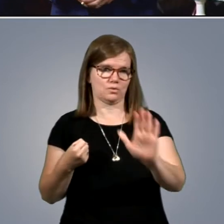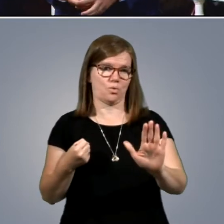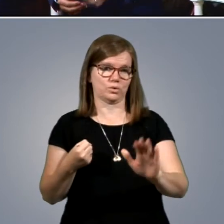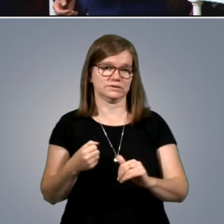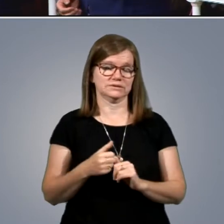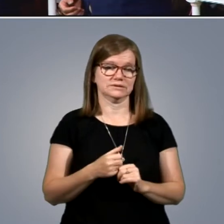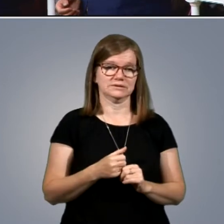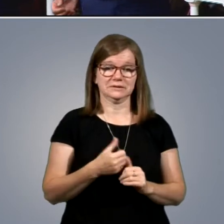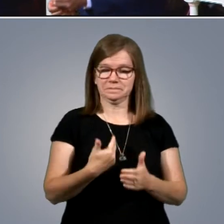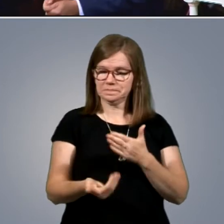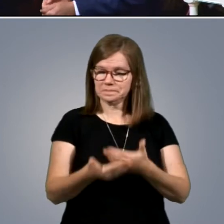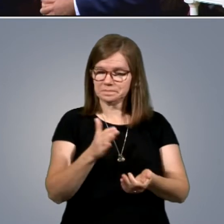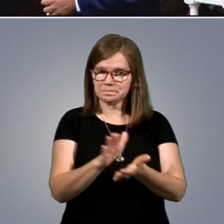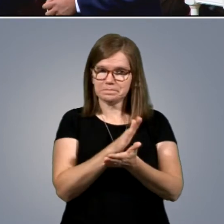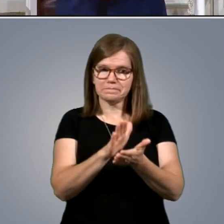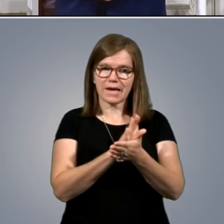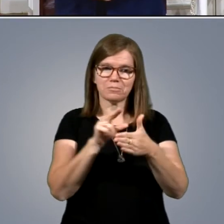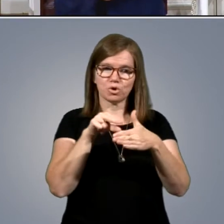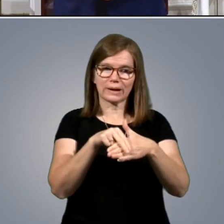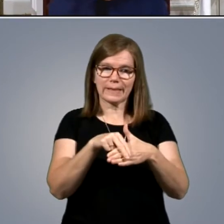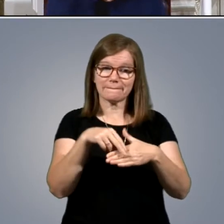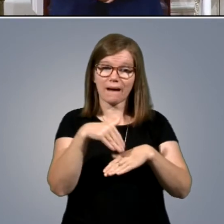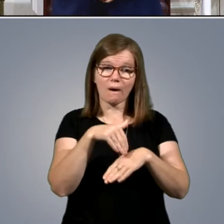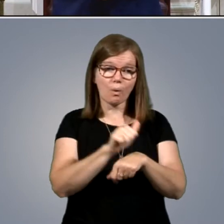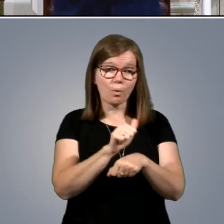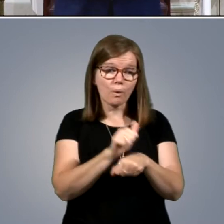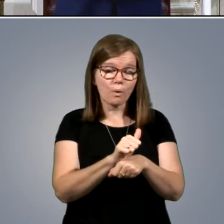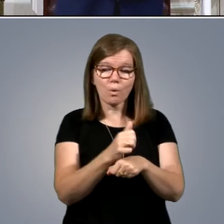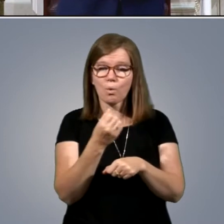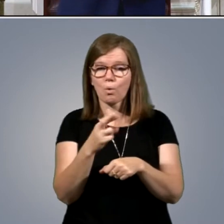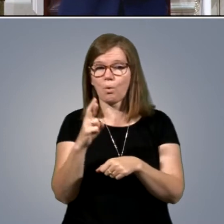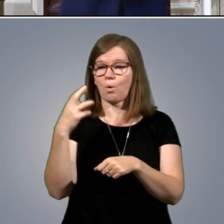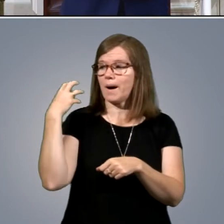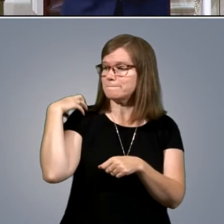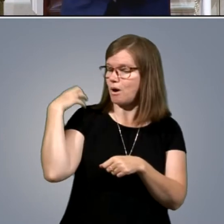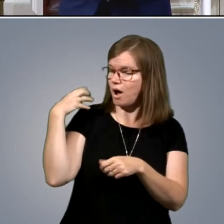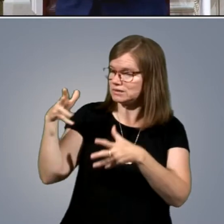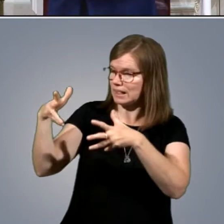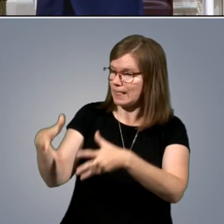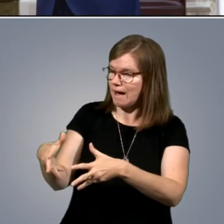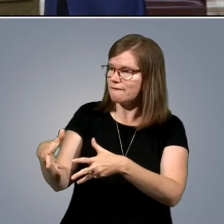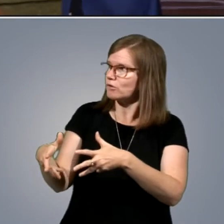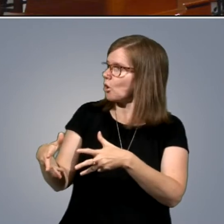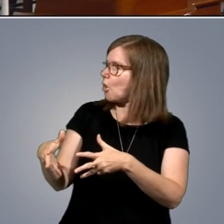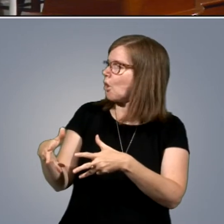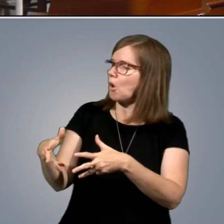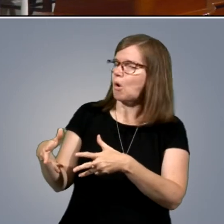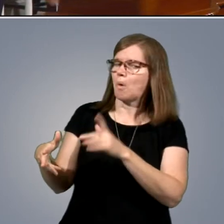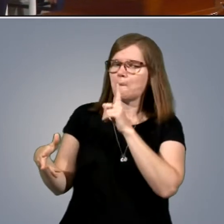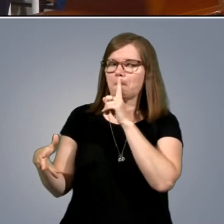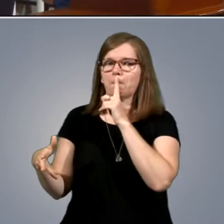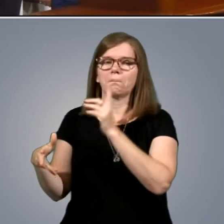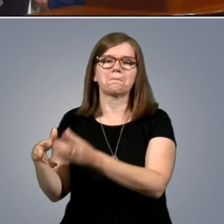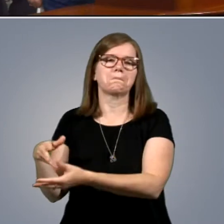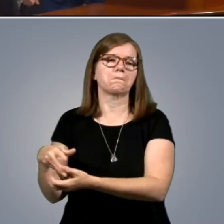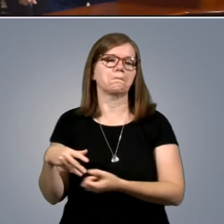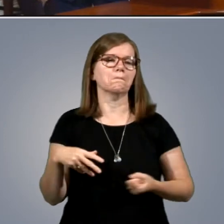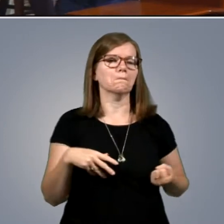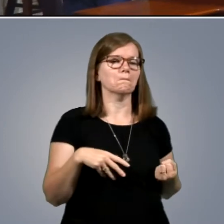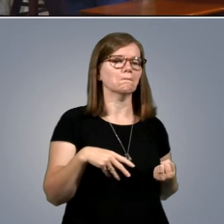Whether it be a paper clip at work or a few things that the boss had extra there. You felt like he has enough. I'll take a few more.